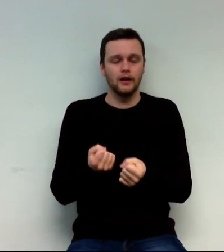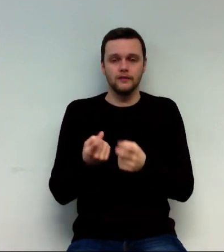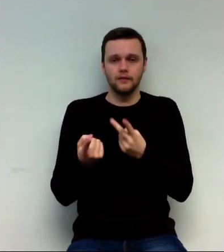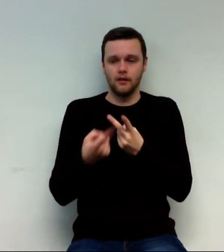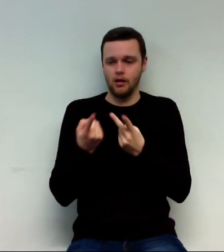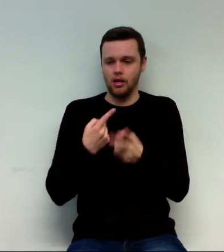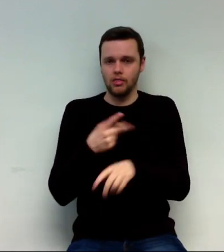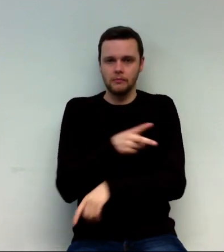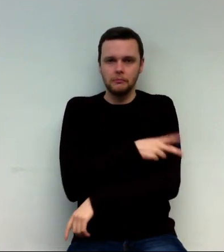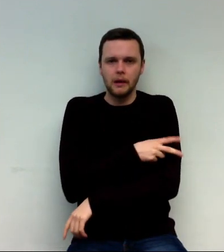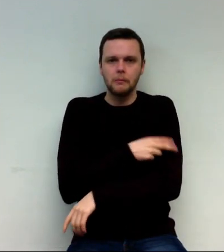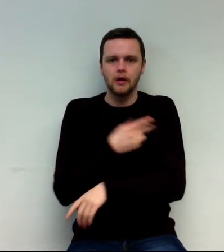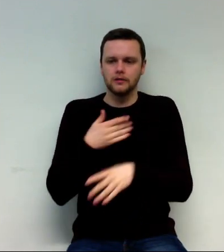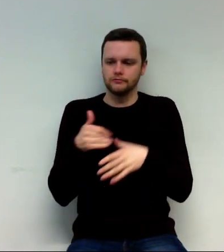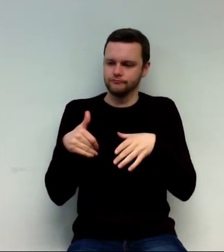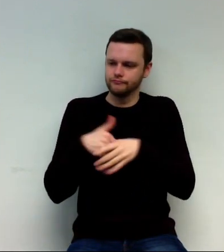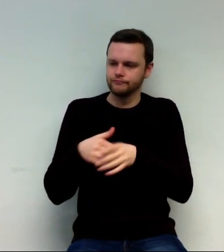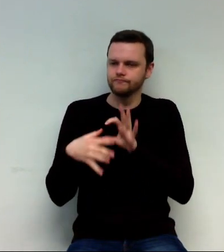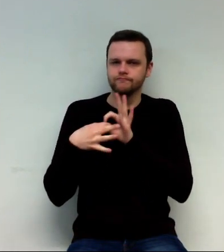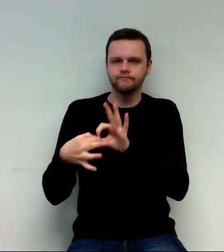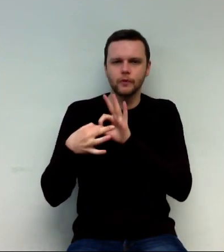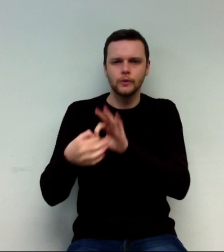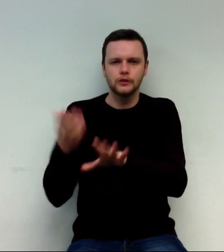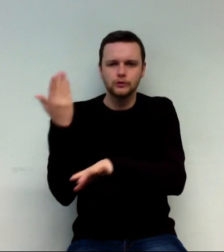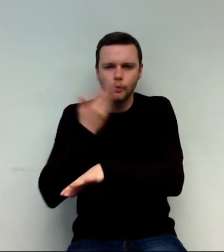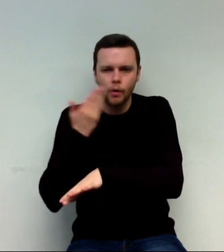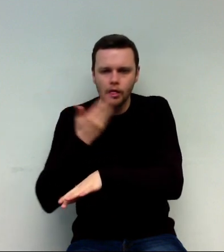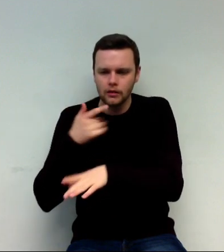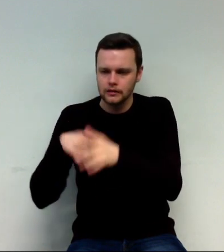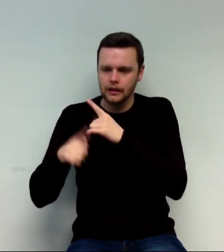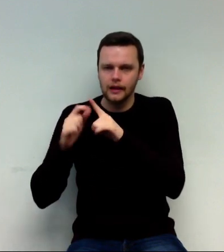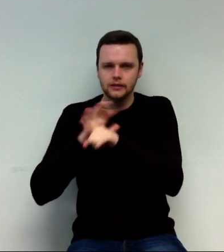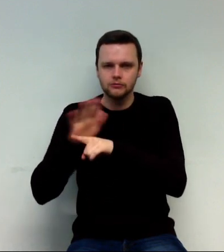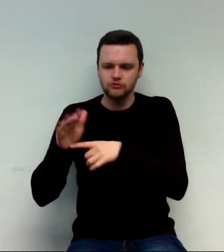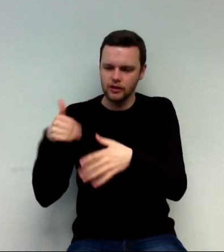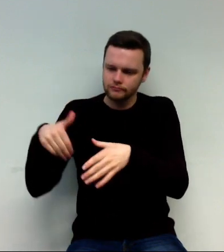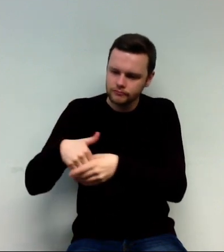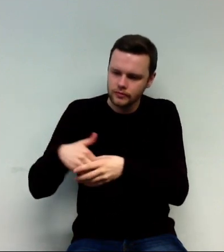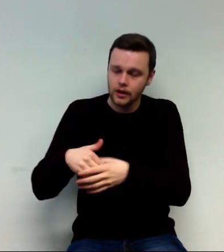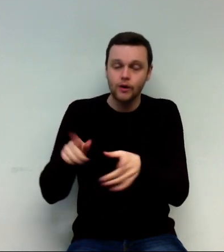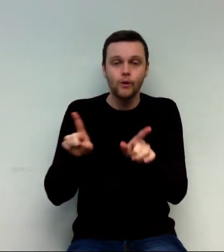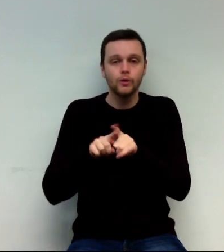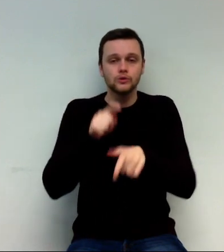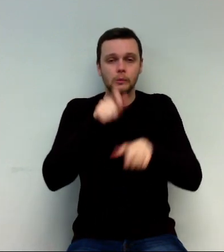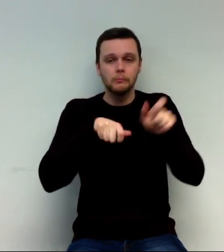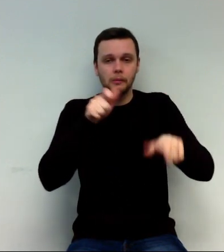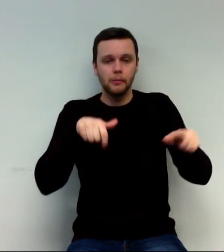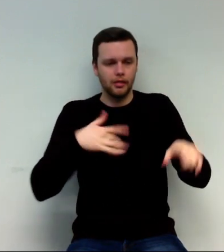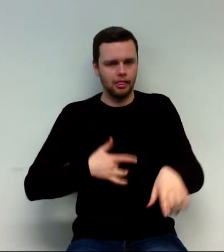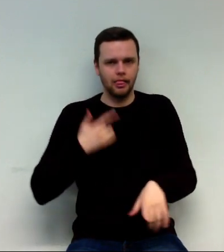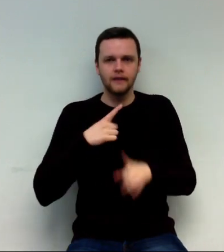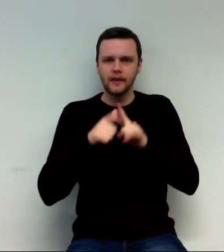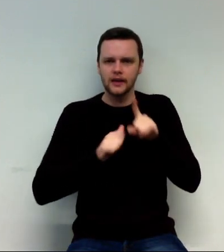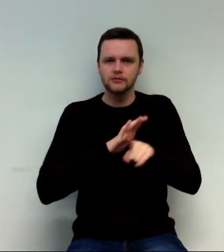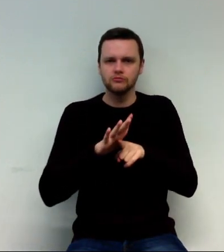after relationships with schools and how we can get more schools in Edinburgh involved, and also more people who live in Edinburgh involved in the